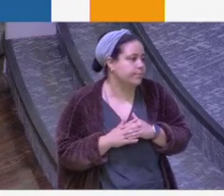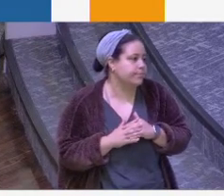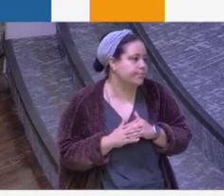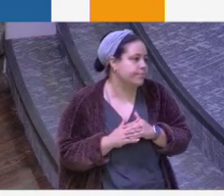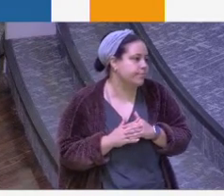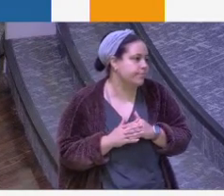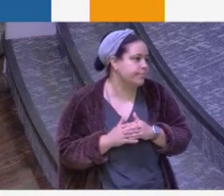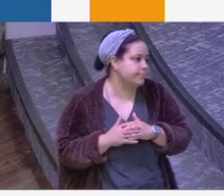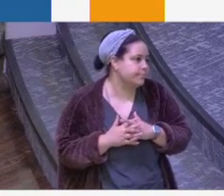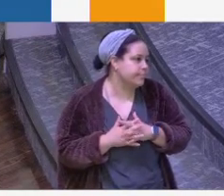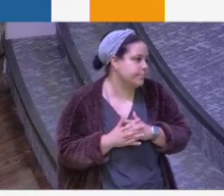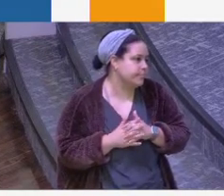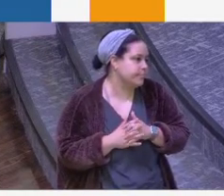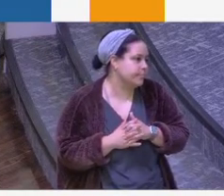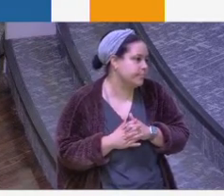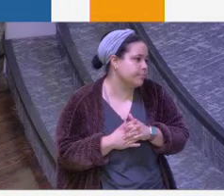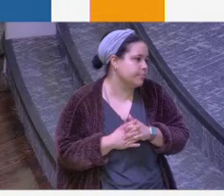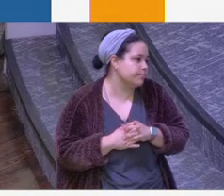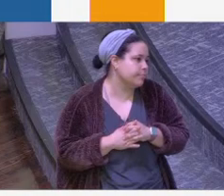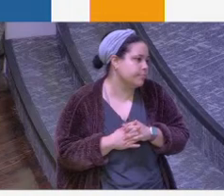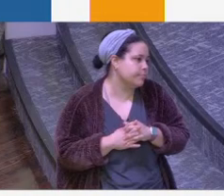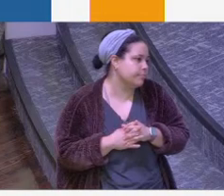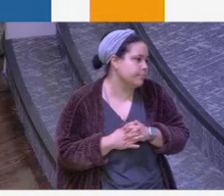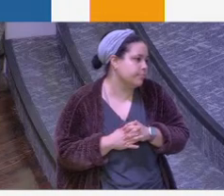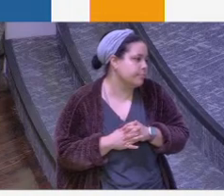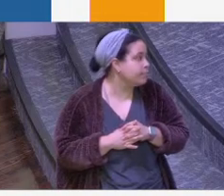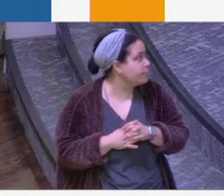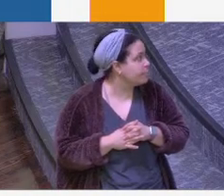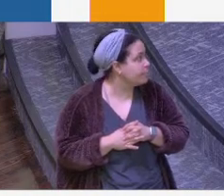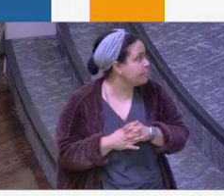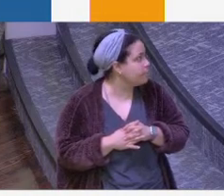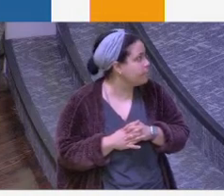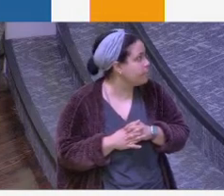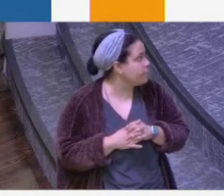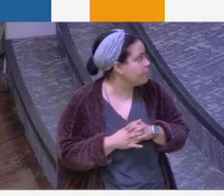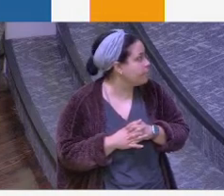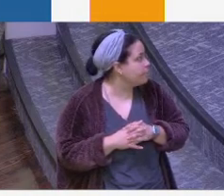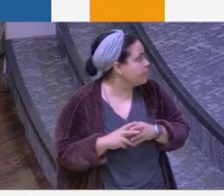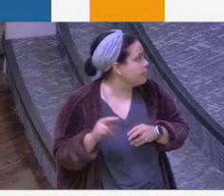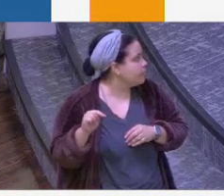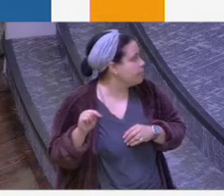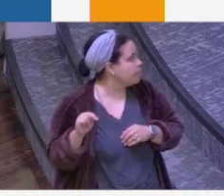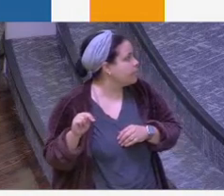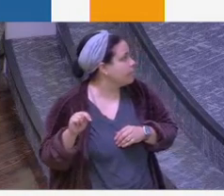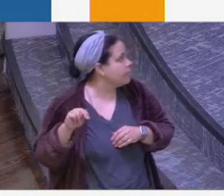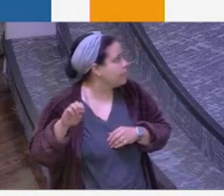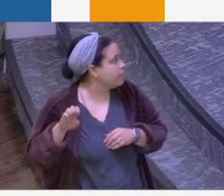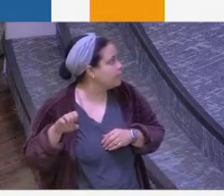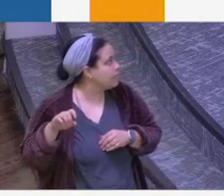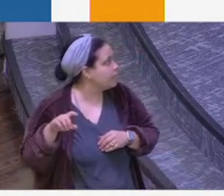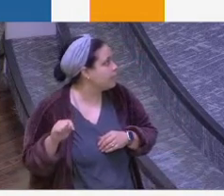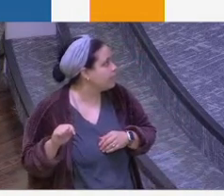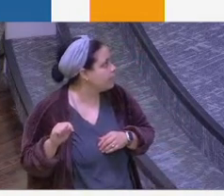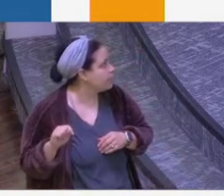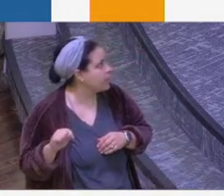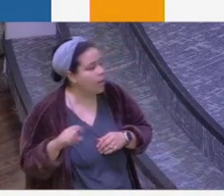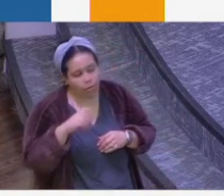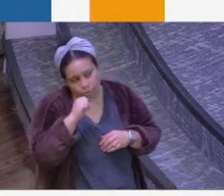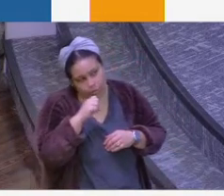Next, we'll, you can see this is just the net tax digest per mil. The orange, of course,